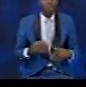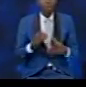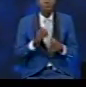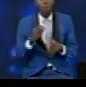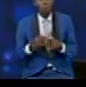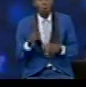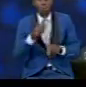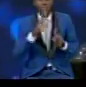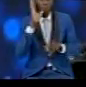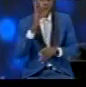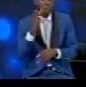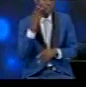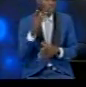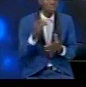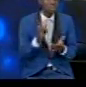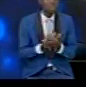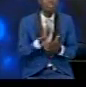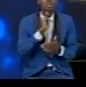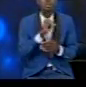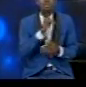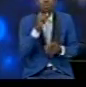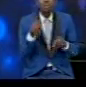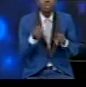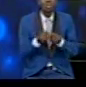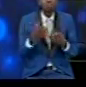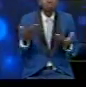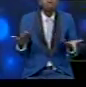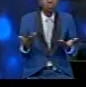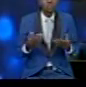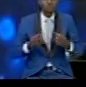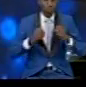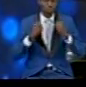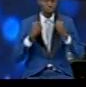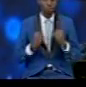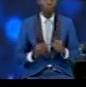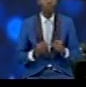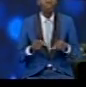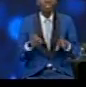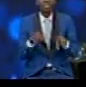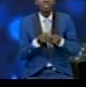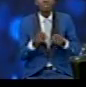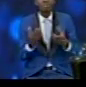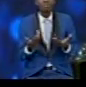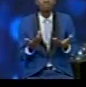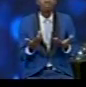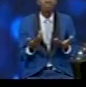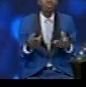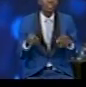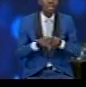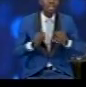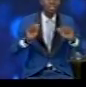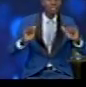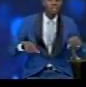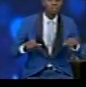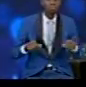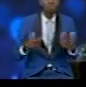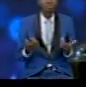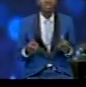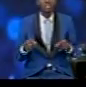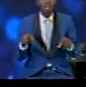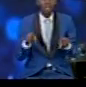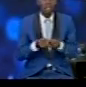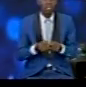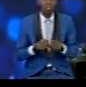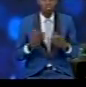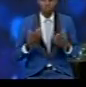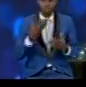will see that it's not like, you know, as agile, as able, as physically